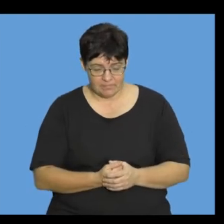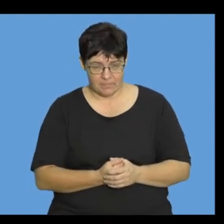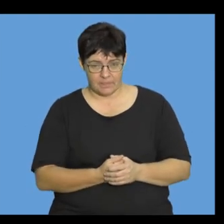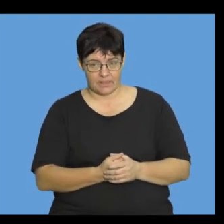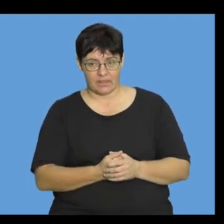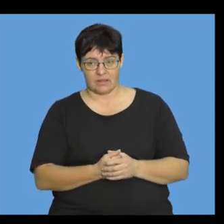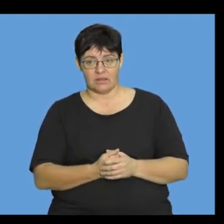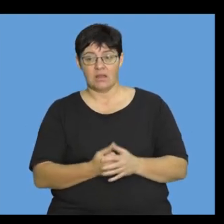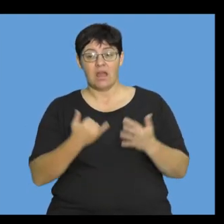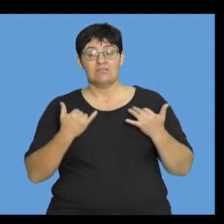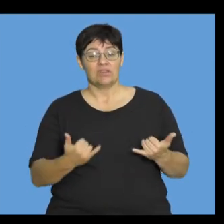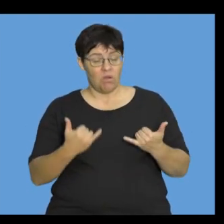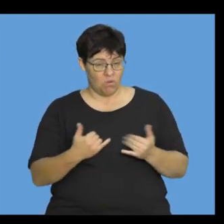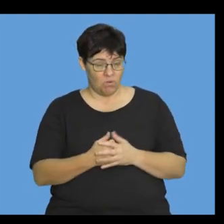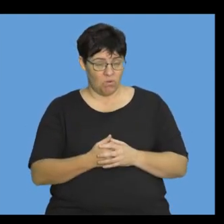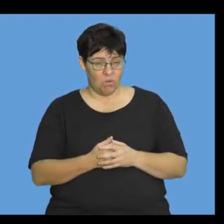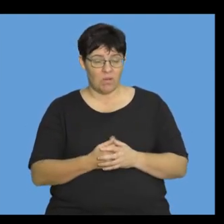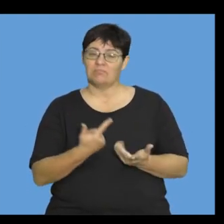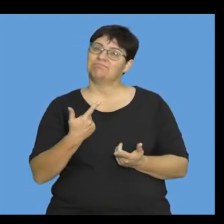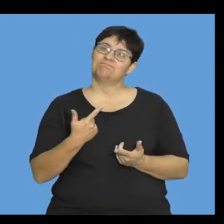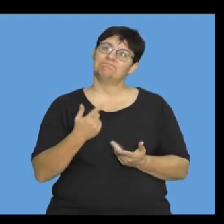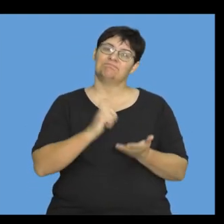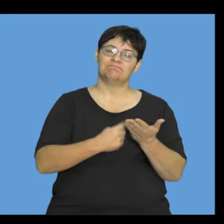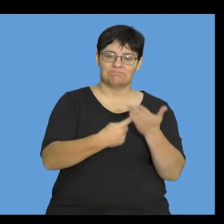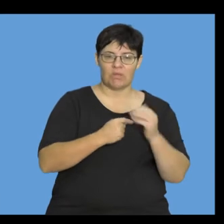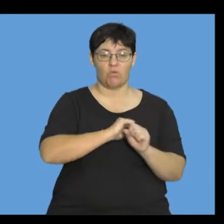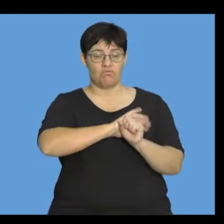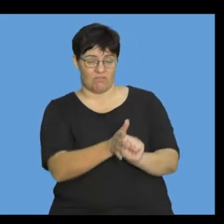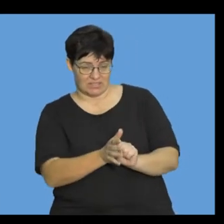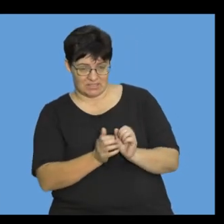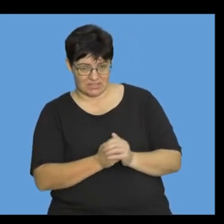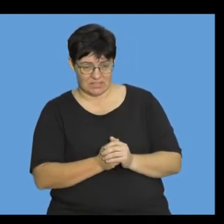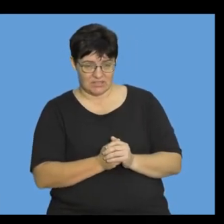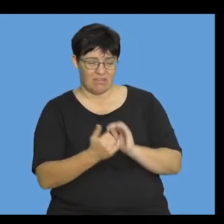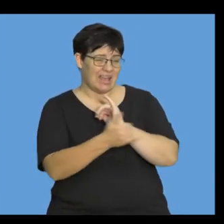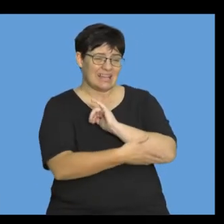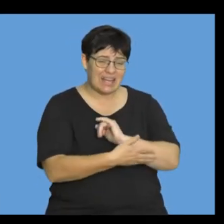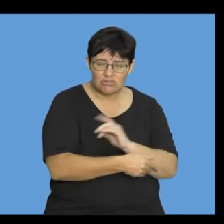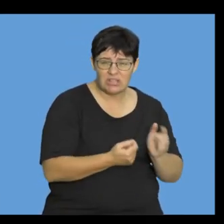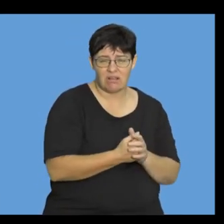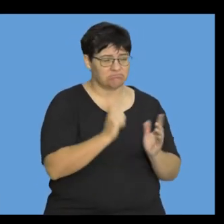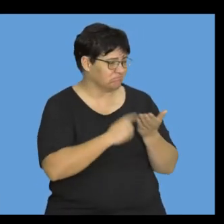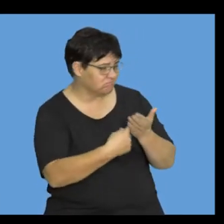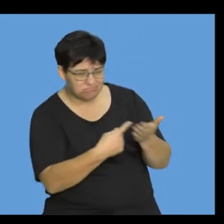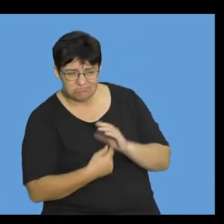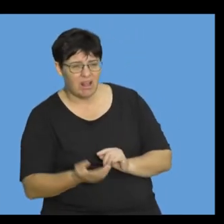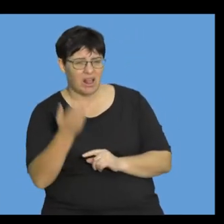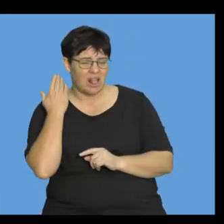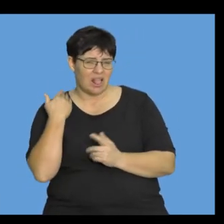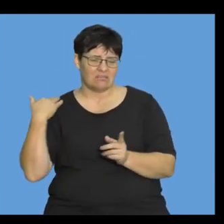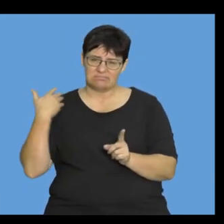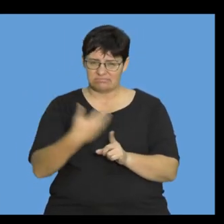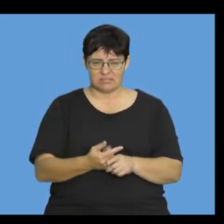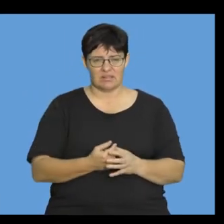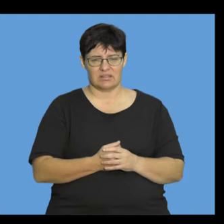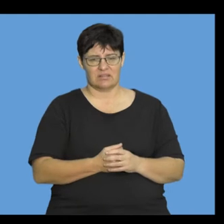oxygen. At the moment, right, when we're talking about COVID, if things in our country, a lot of talk in the